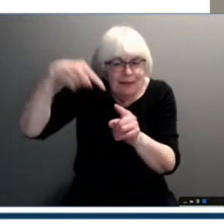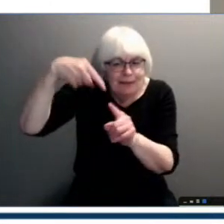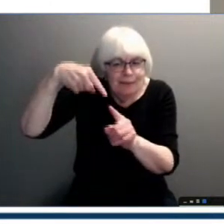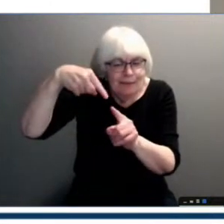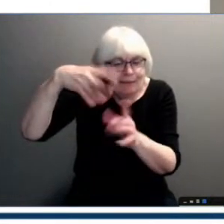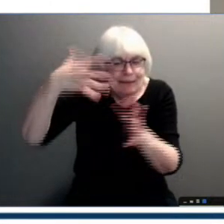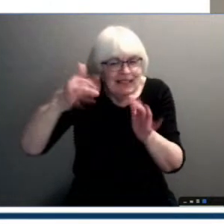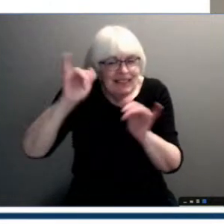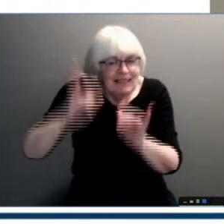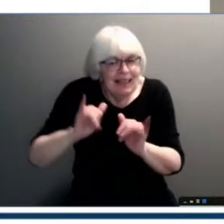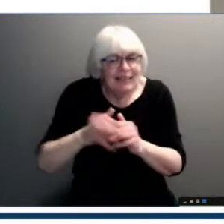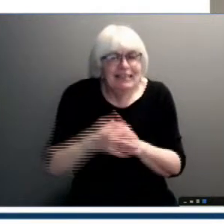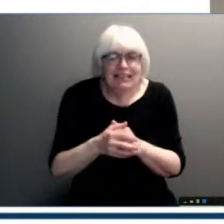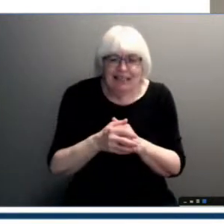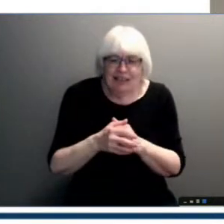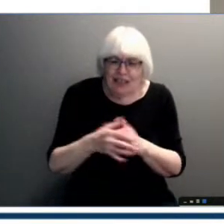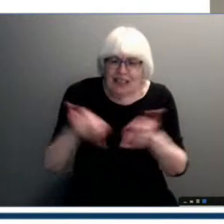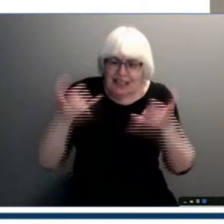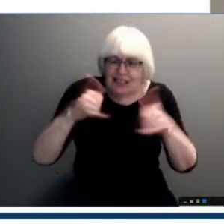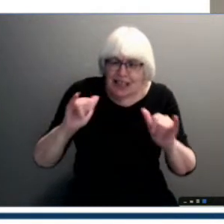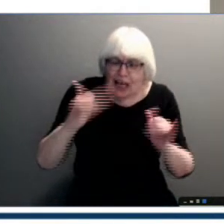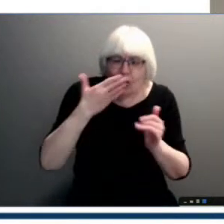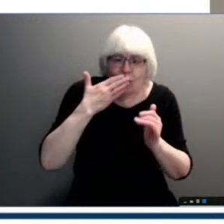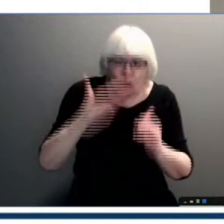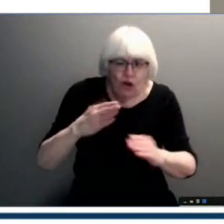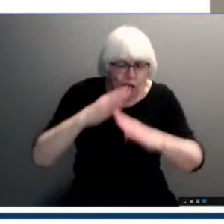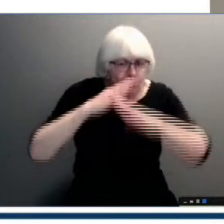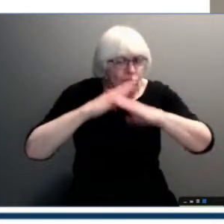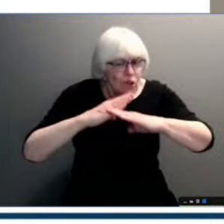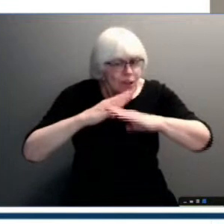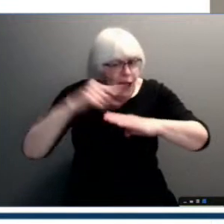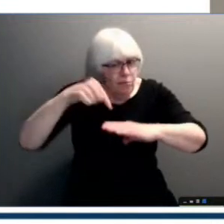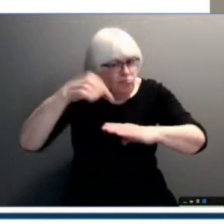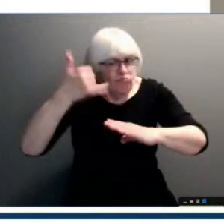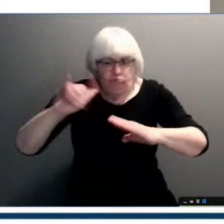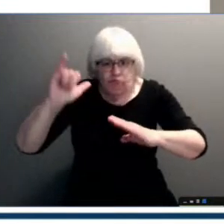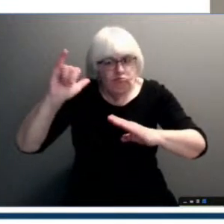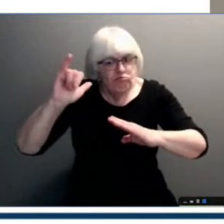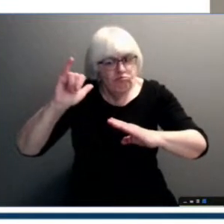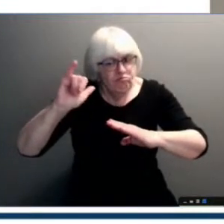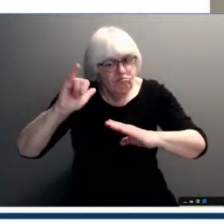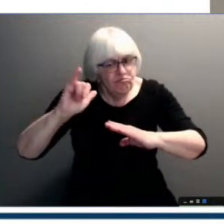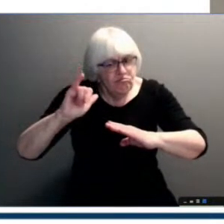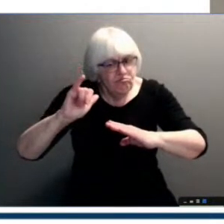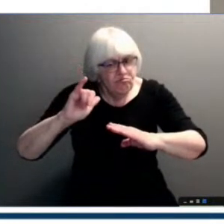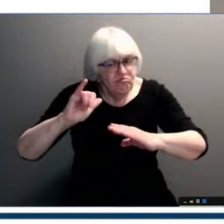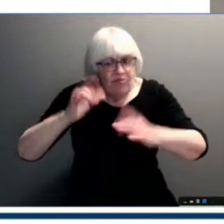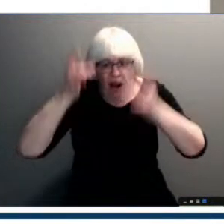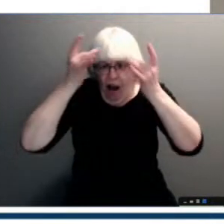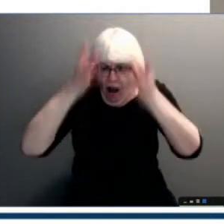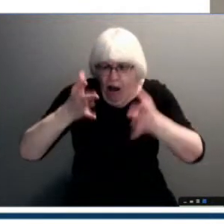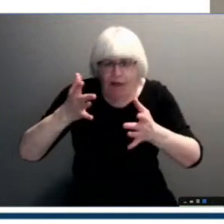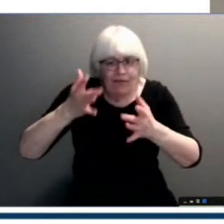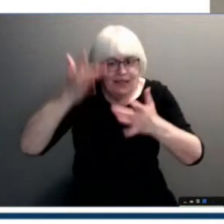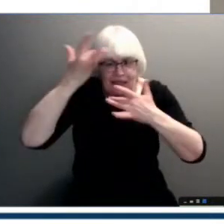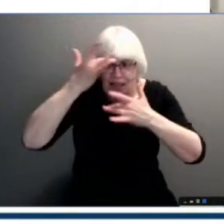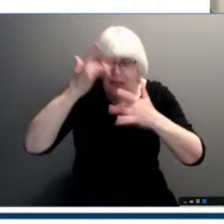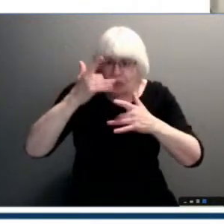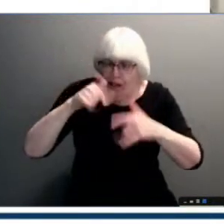still good protection, especially against severe disease from either those mixed schedules or 2 doses of mRNA